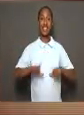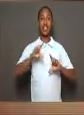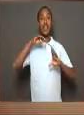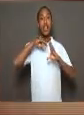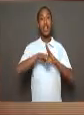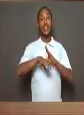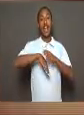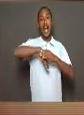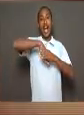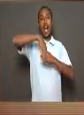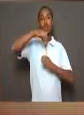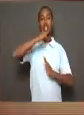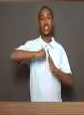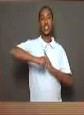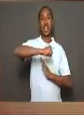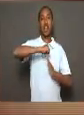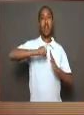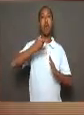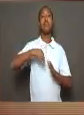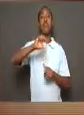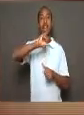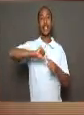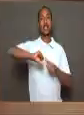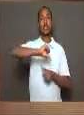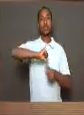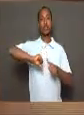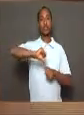the outermost shell of an atom.